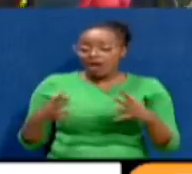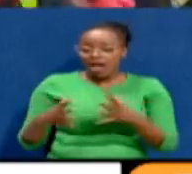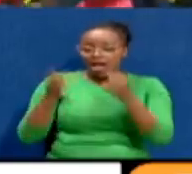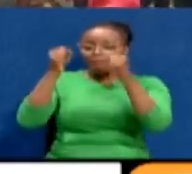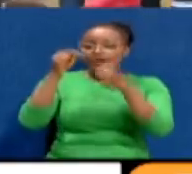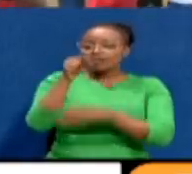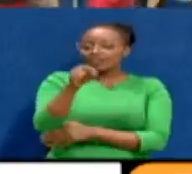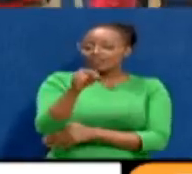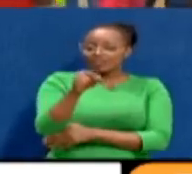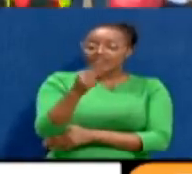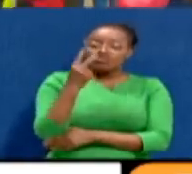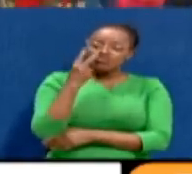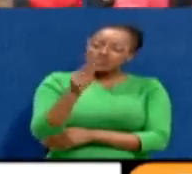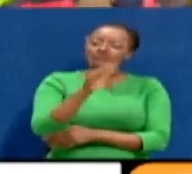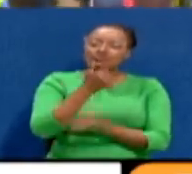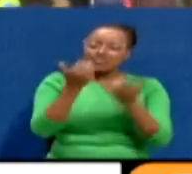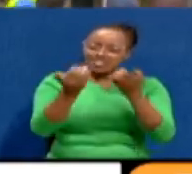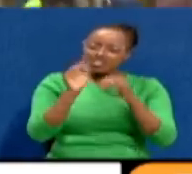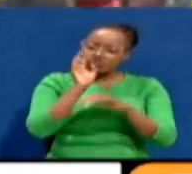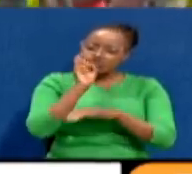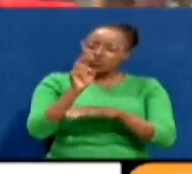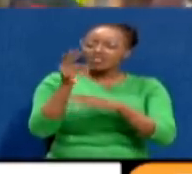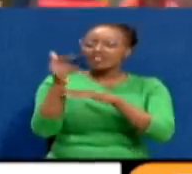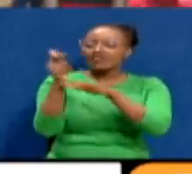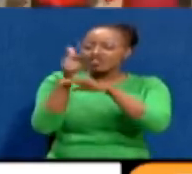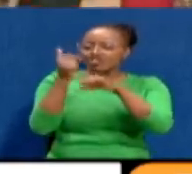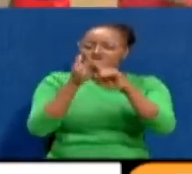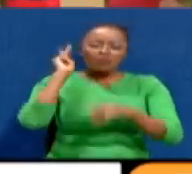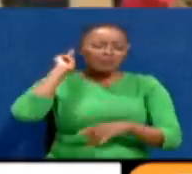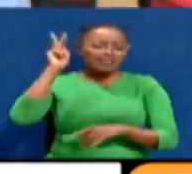to address them. Look at the clips, Waiguru, from Kisii.